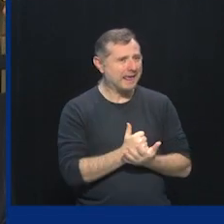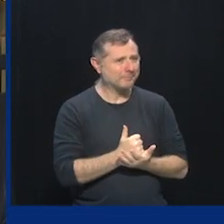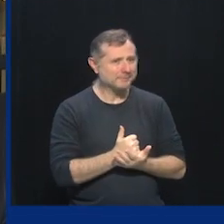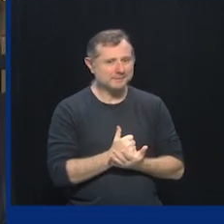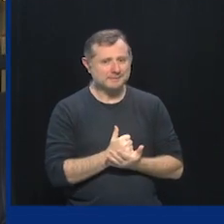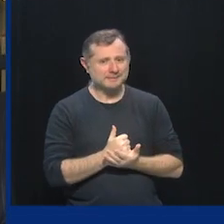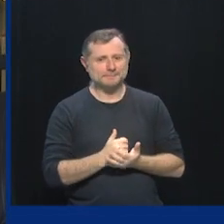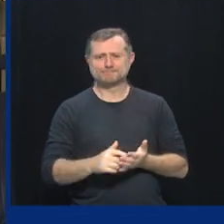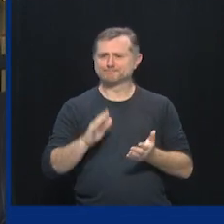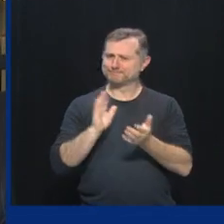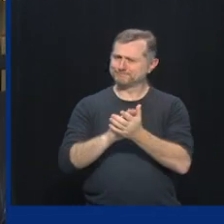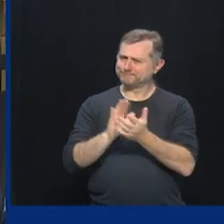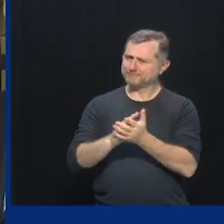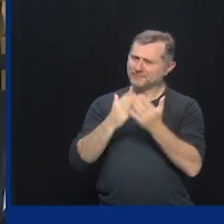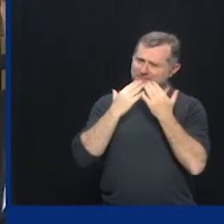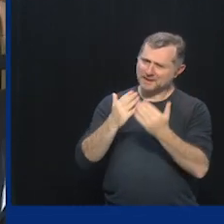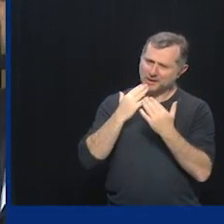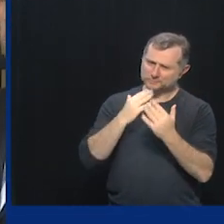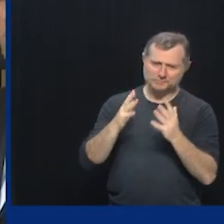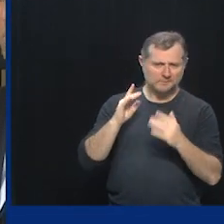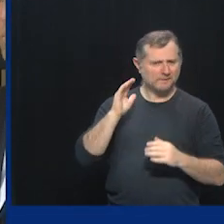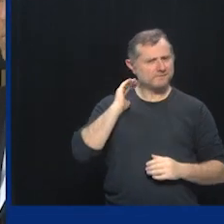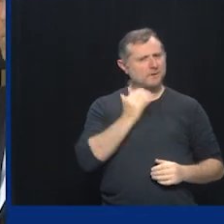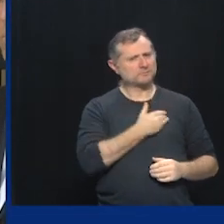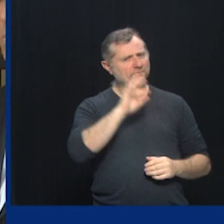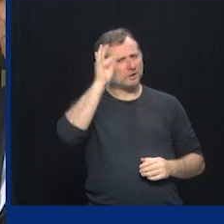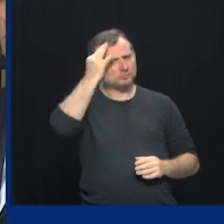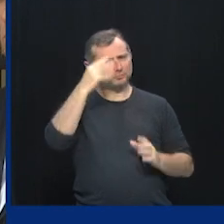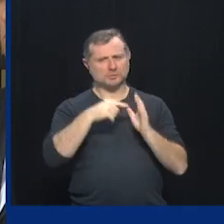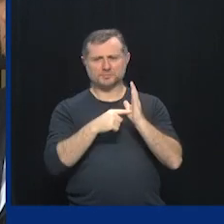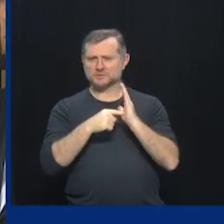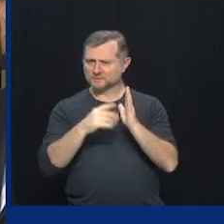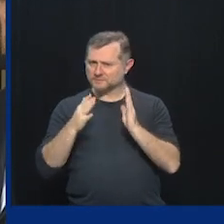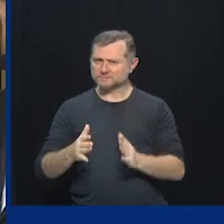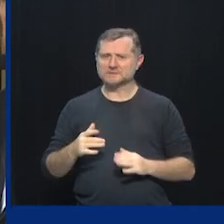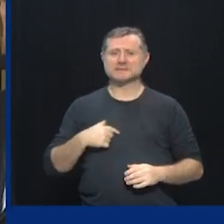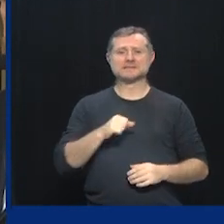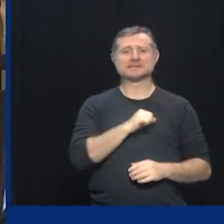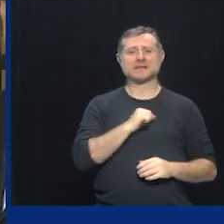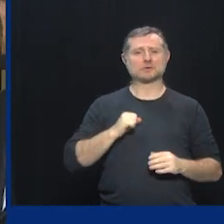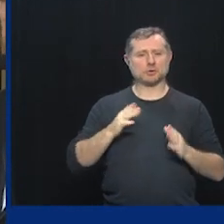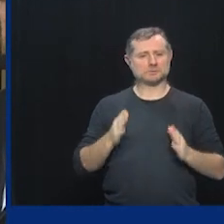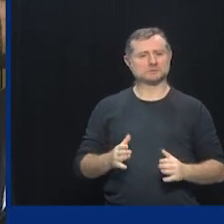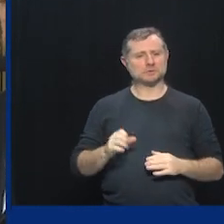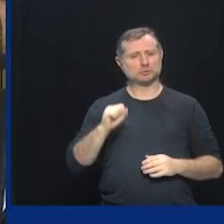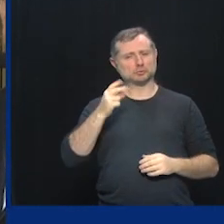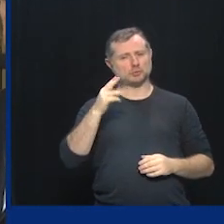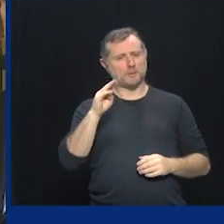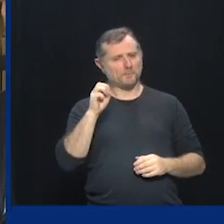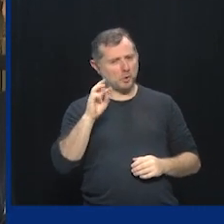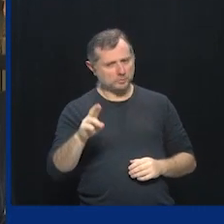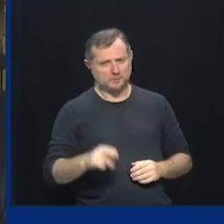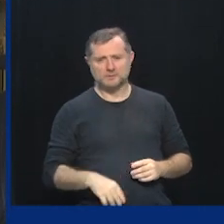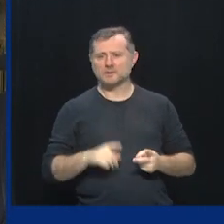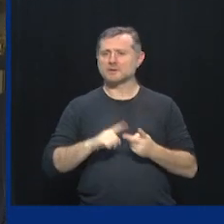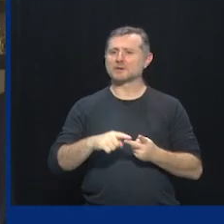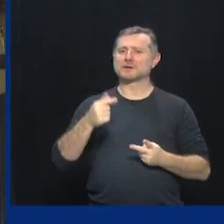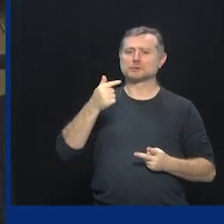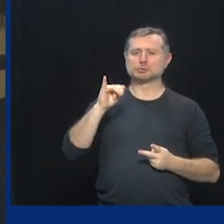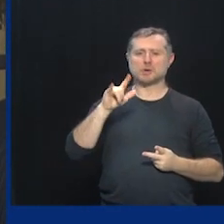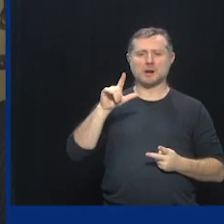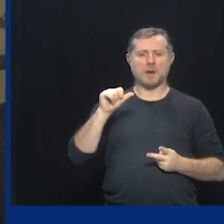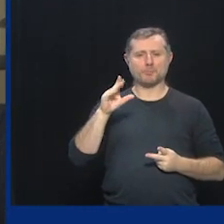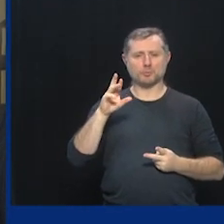thank you to our federal representatives, our Senator Schumer, Senator Gillibrand. Senator Schumer is always around